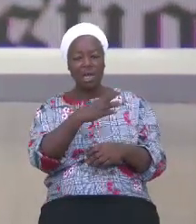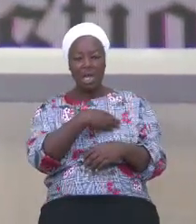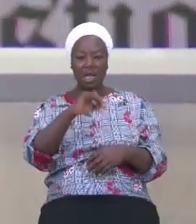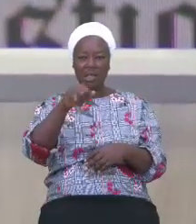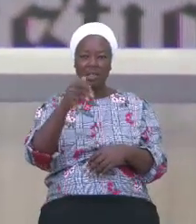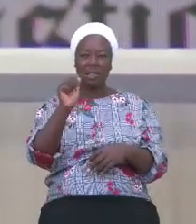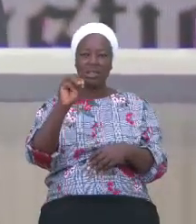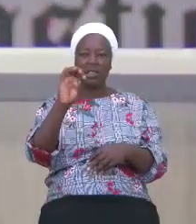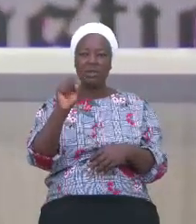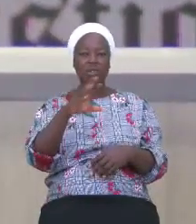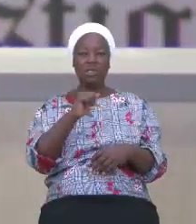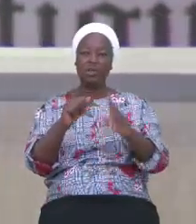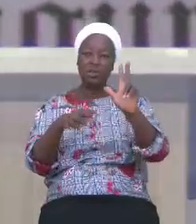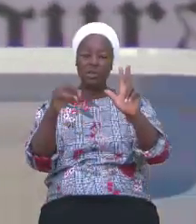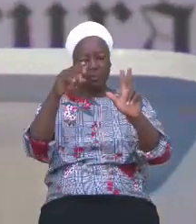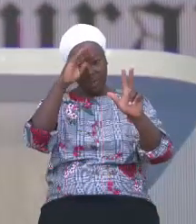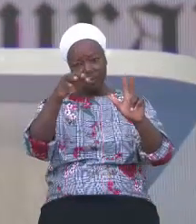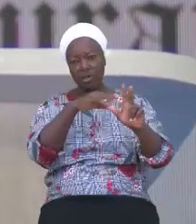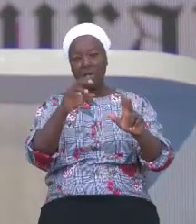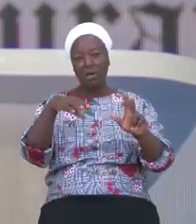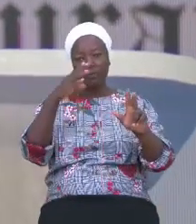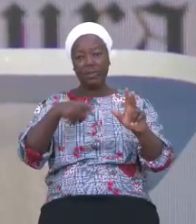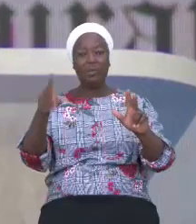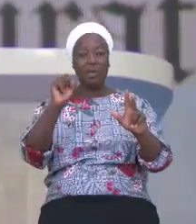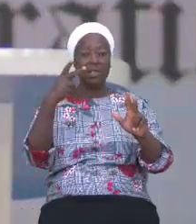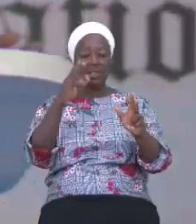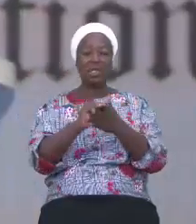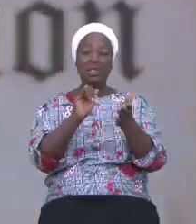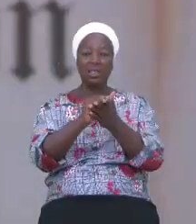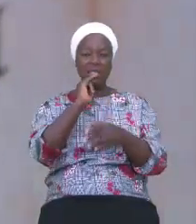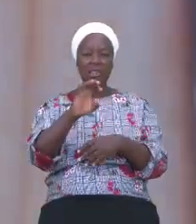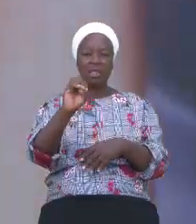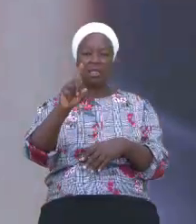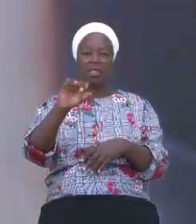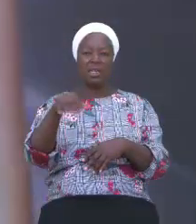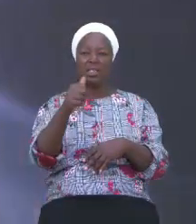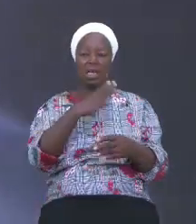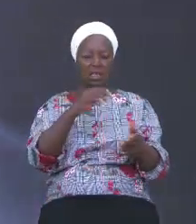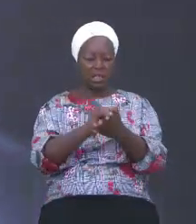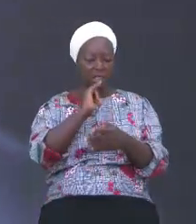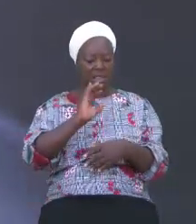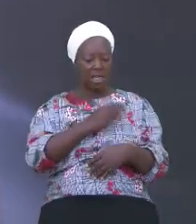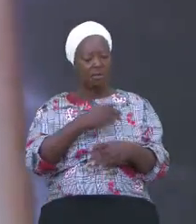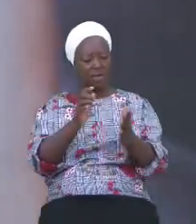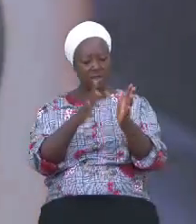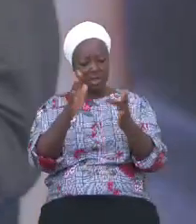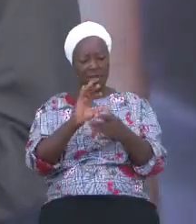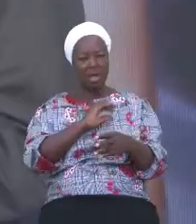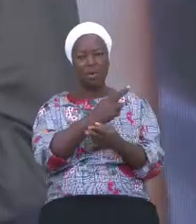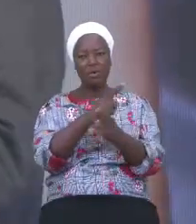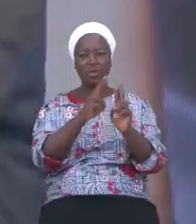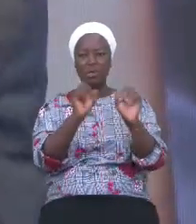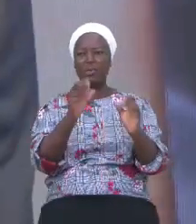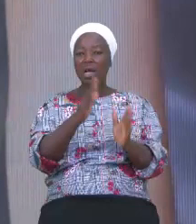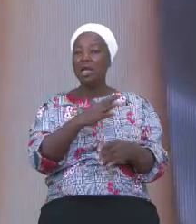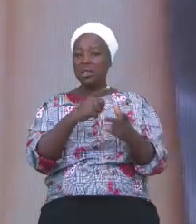the three of them could see that's Elijah. And then that's our Jesus, our Redeemer. But they never saw